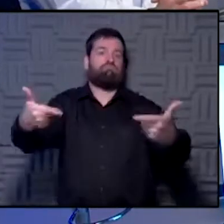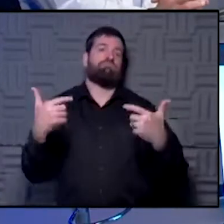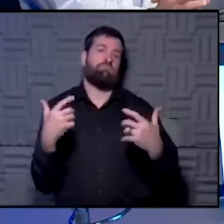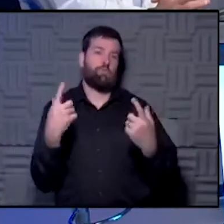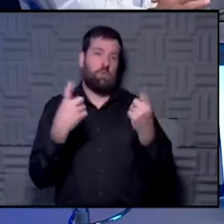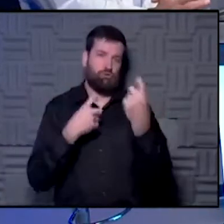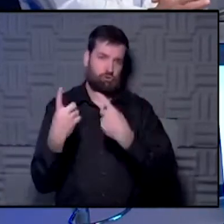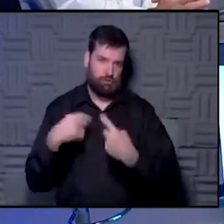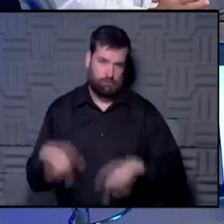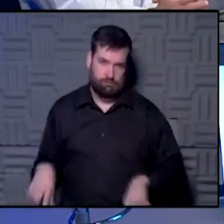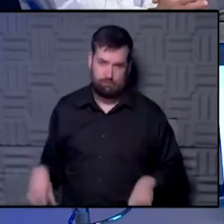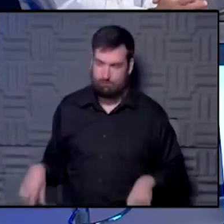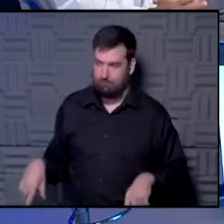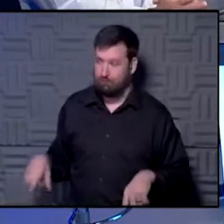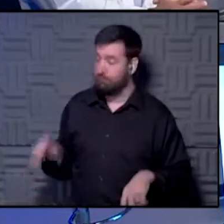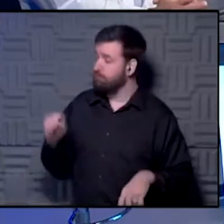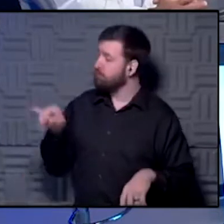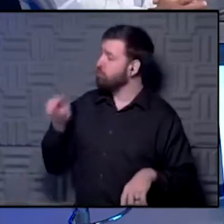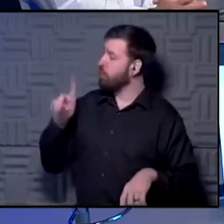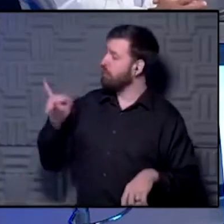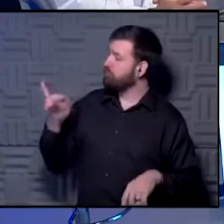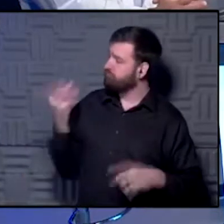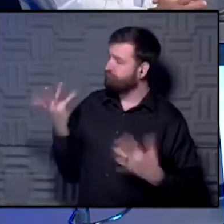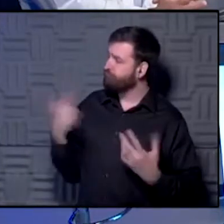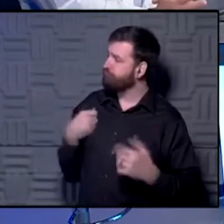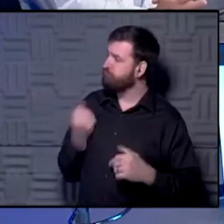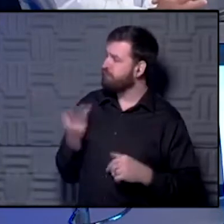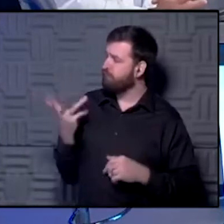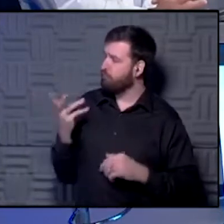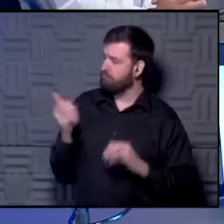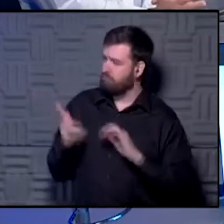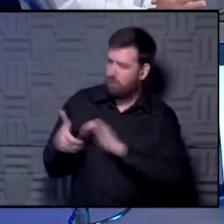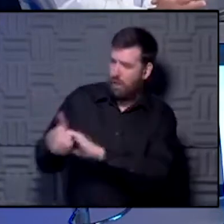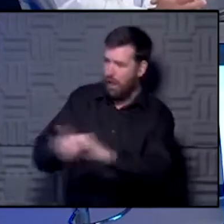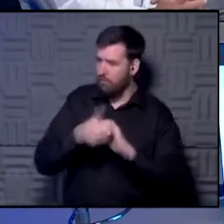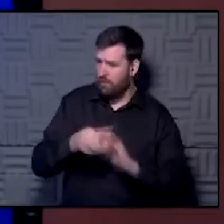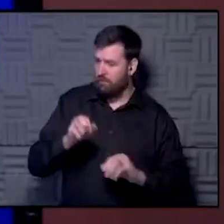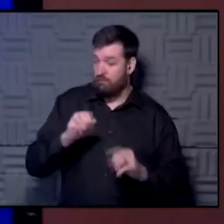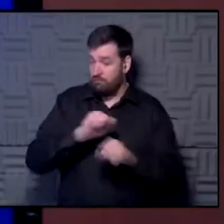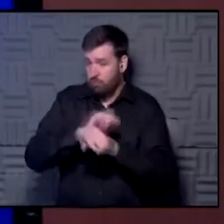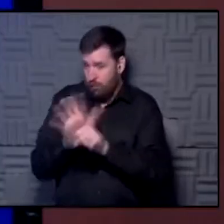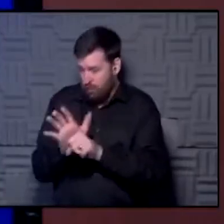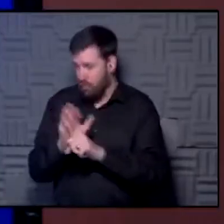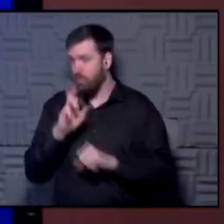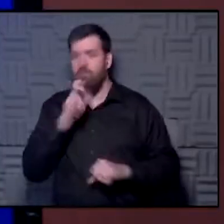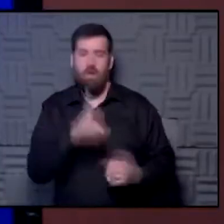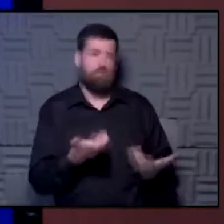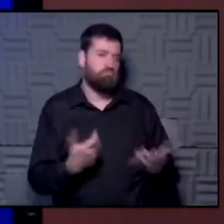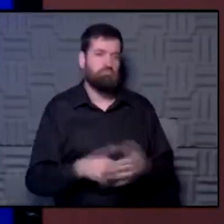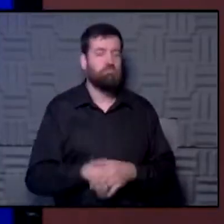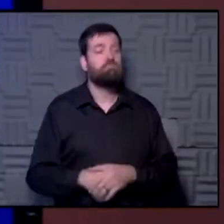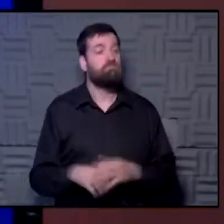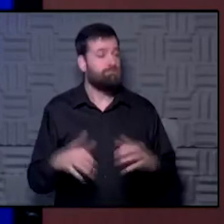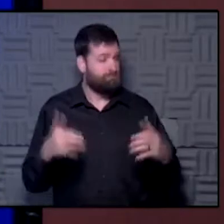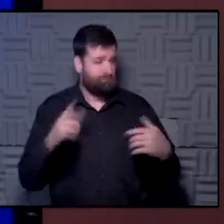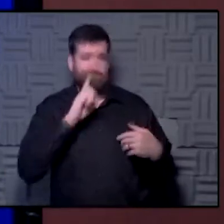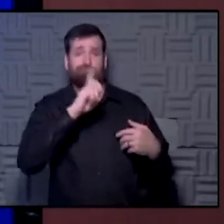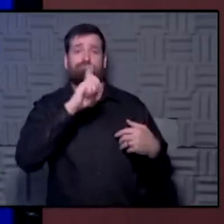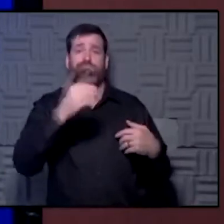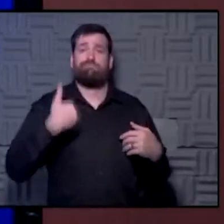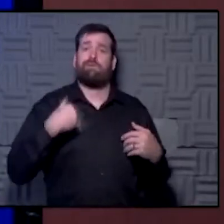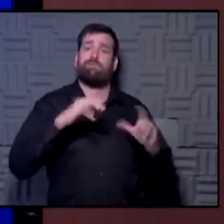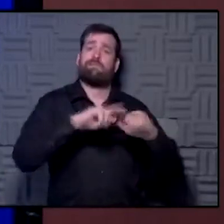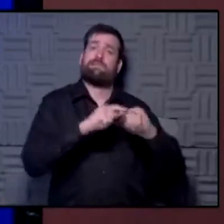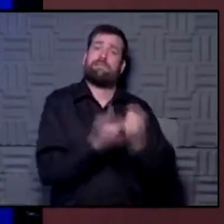So, Jodi, I'll start with you. Give me a success story or two with a collaborative, COVID or non-COVID related. Sure. We have a team of